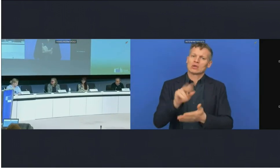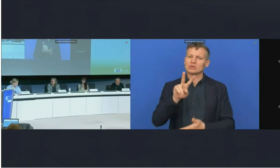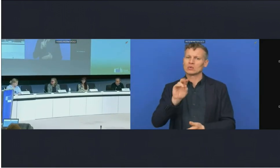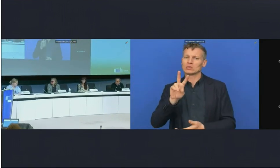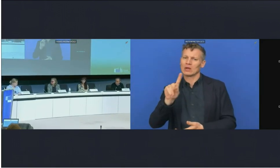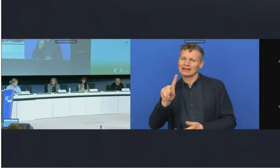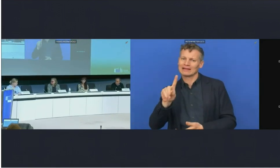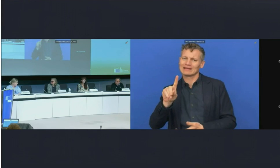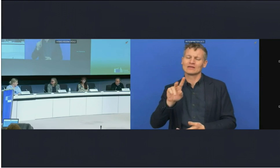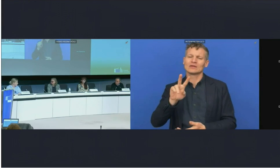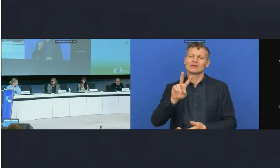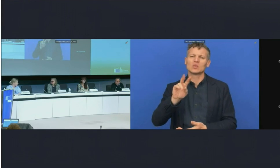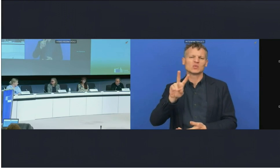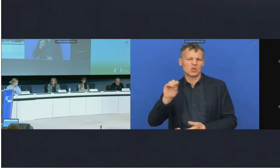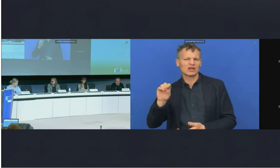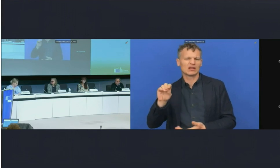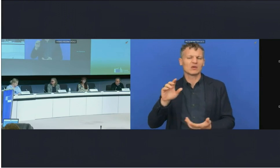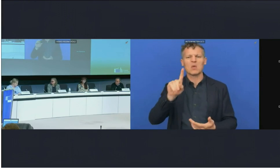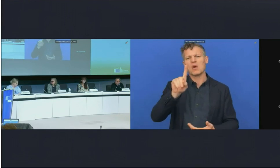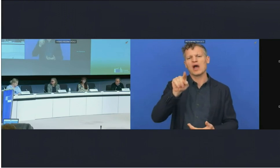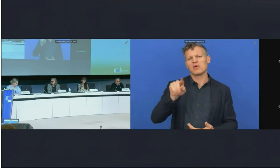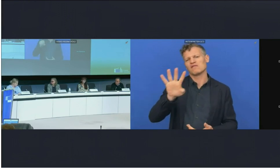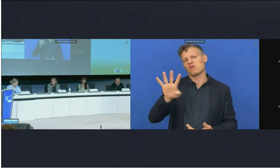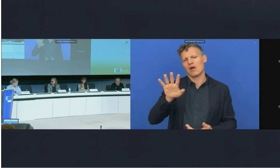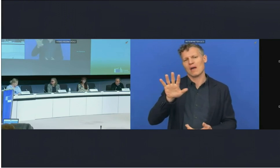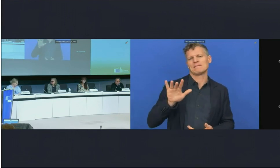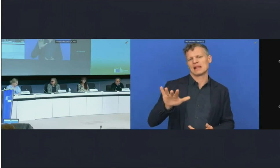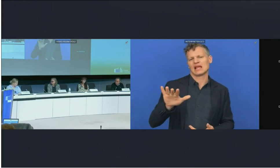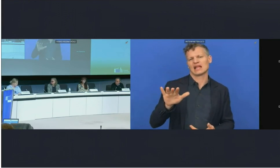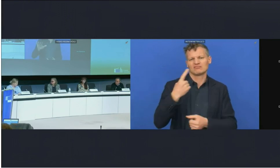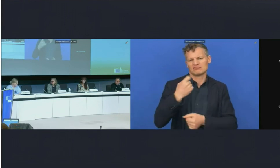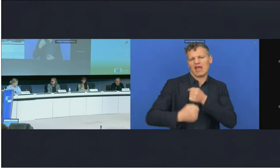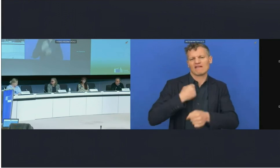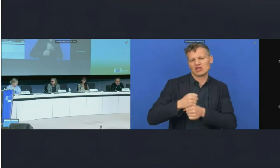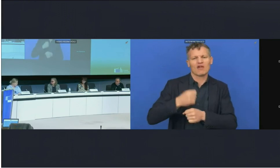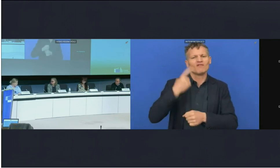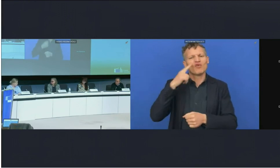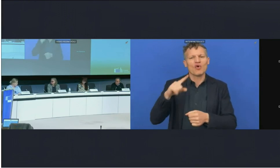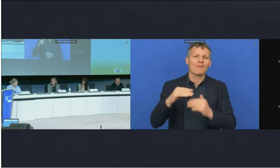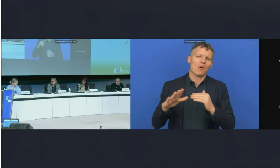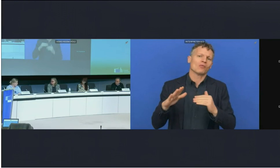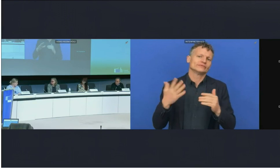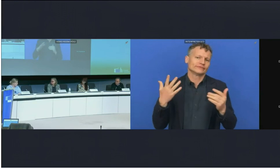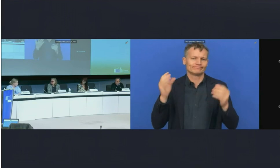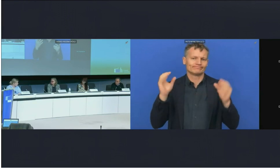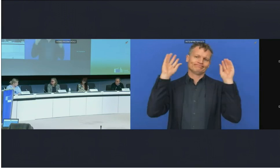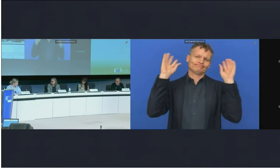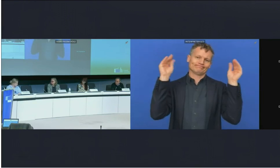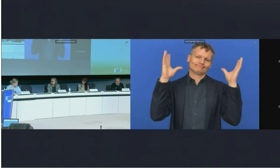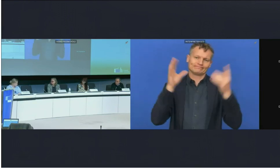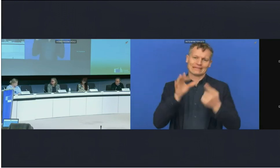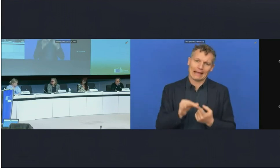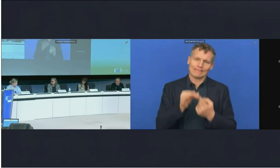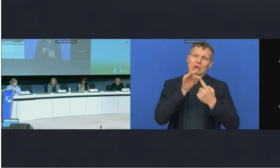approximately 1.4 million per year to cover most urgent costs. And last year in 2021, we also boosted direct grants